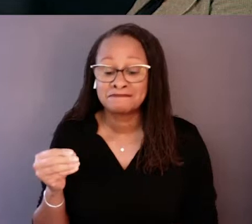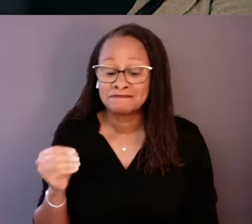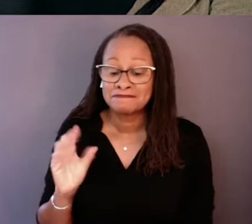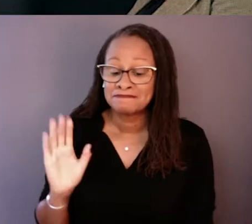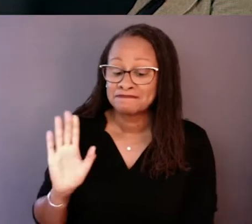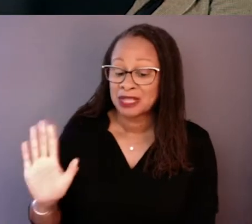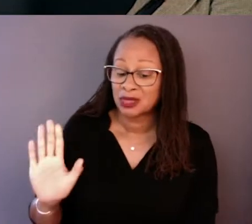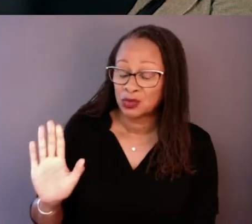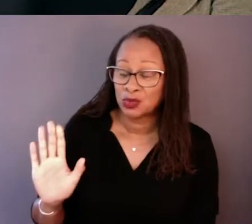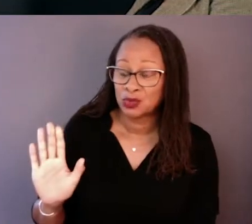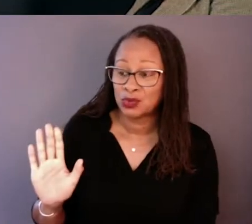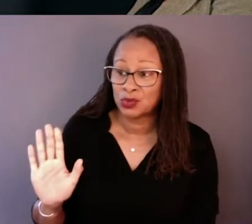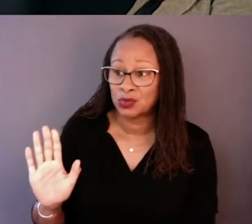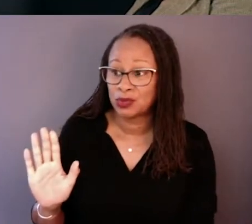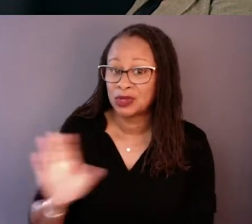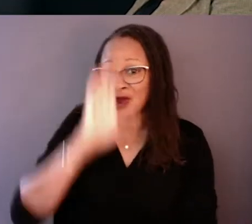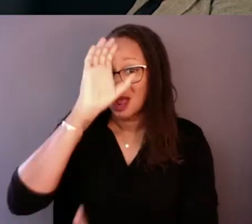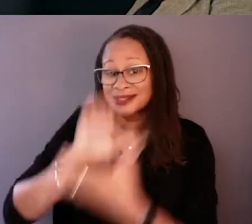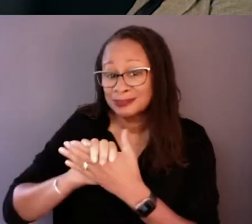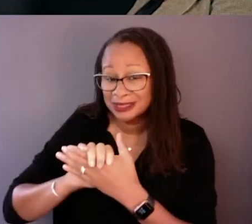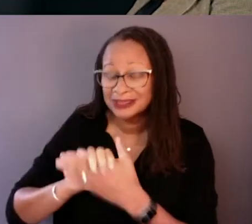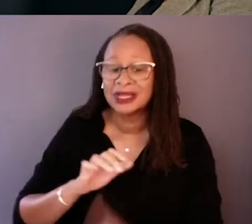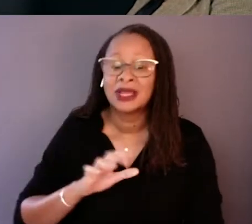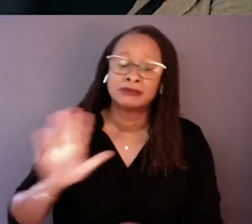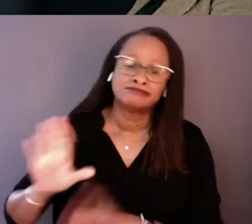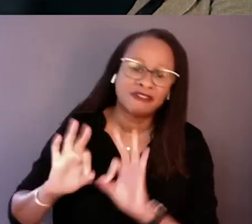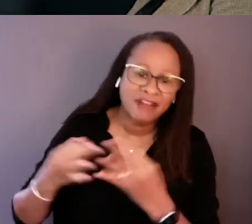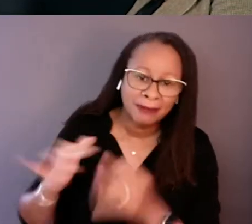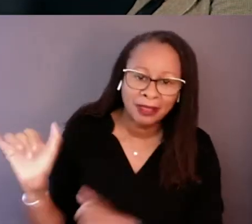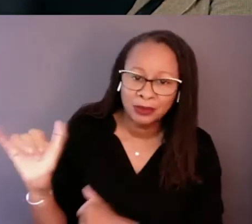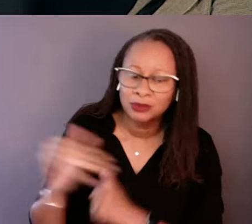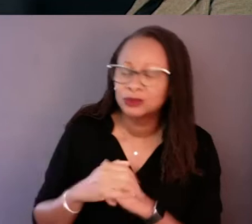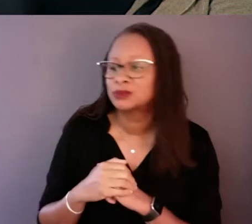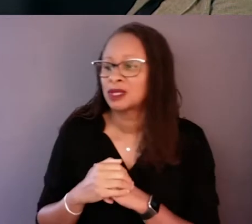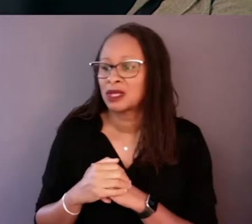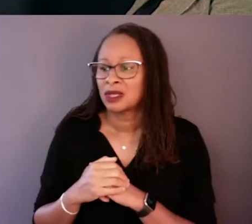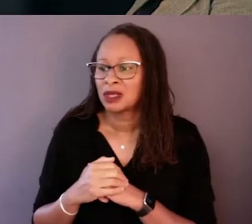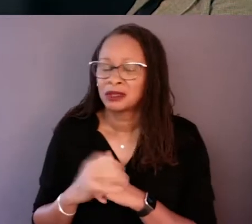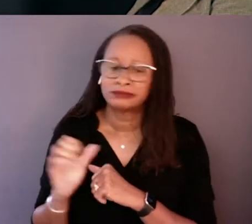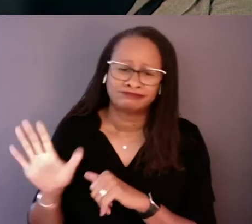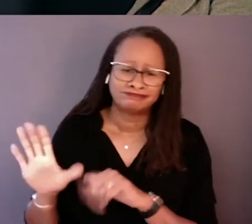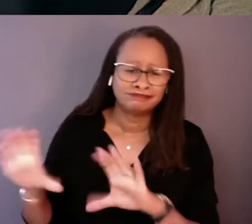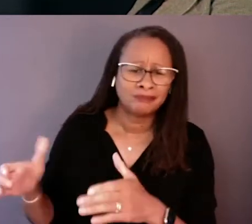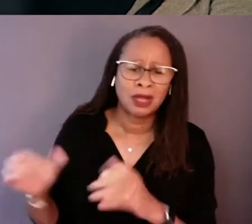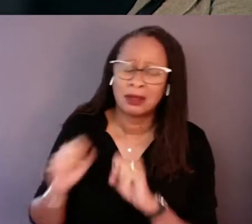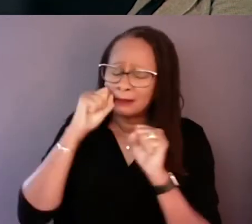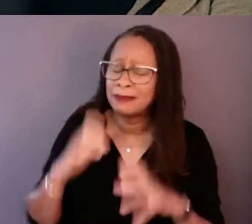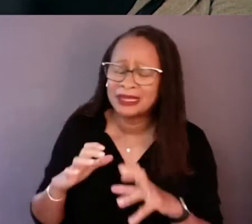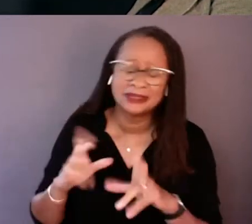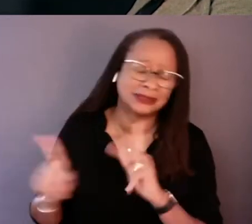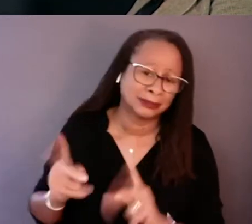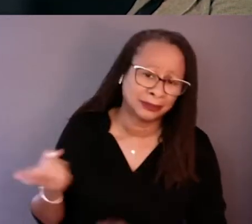husband and Nadinha's family, and they're all so amazing people, so loving people. Also,